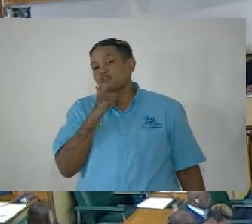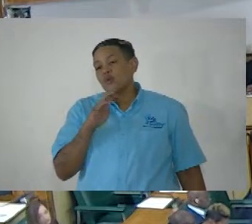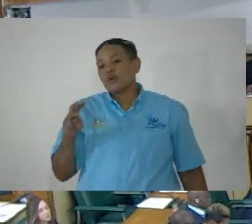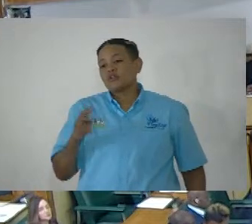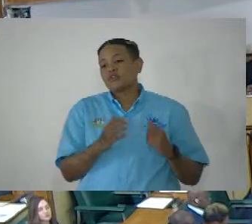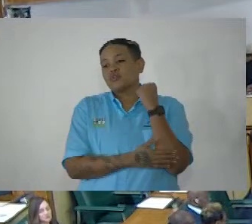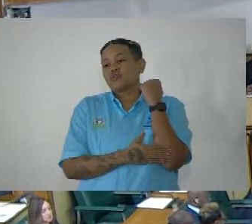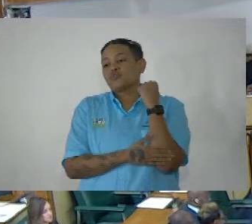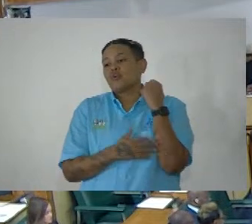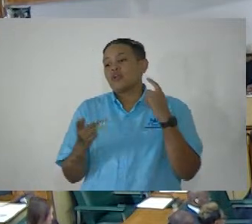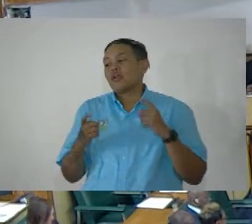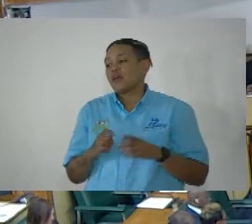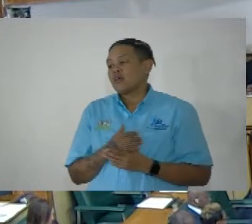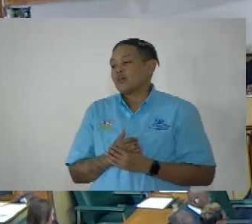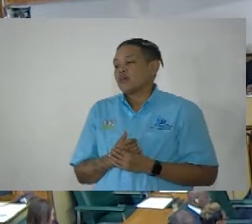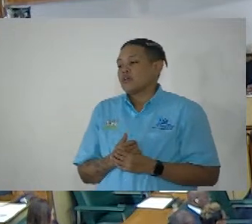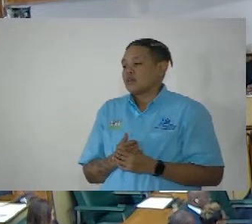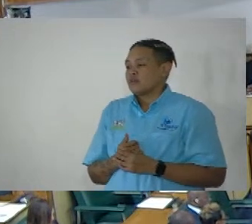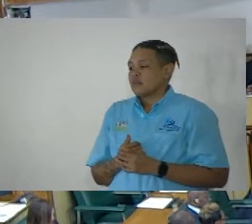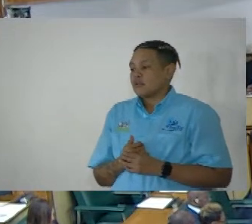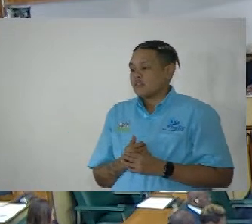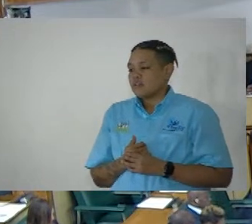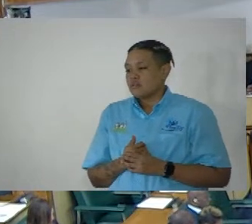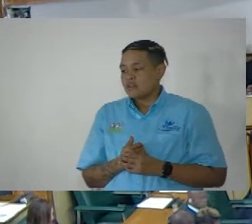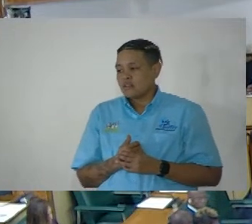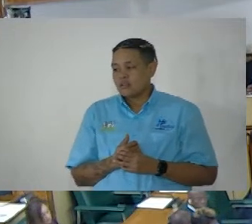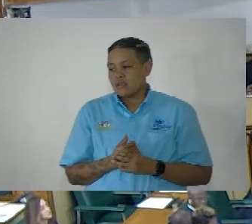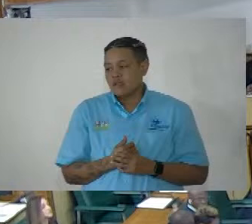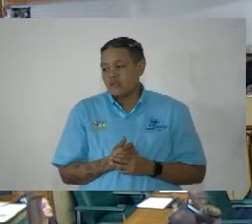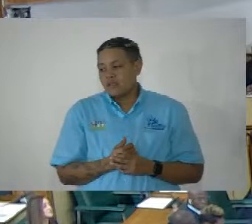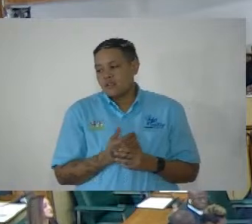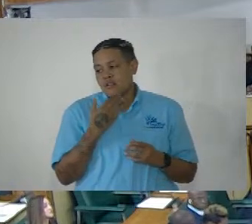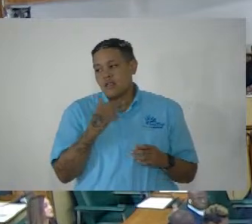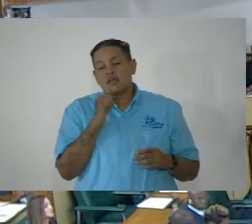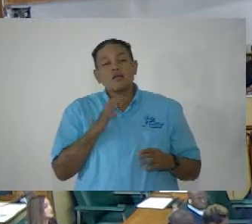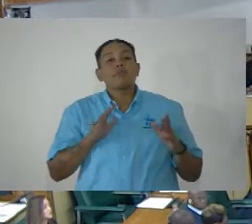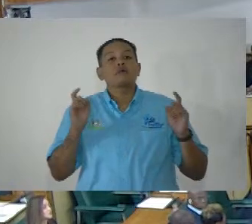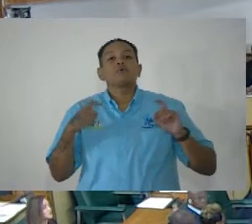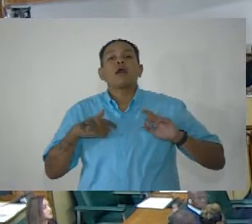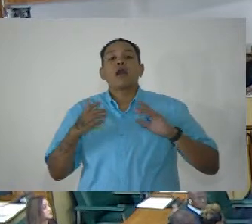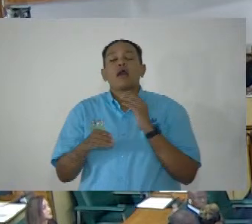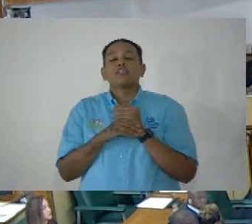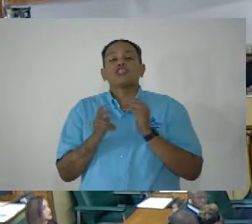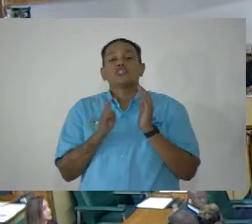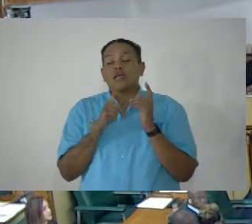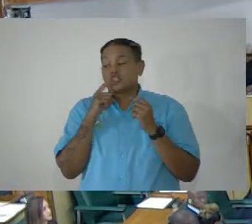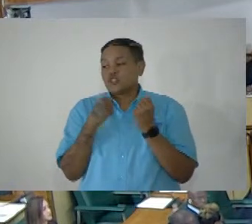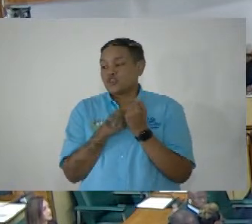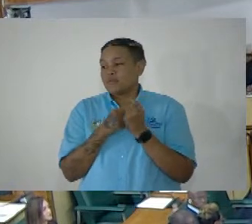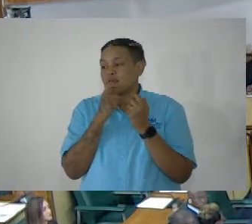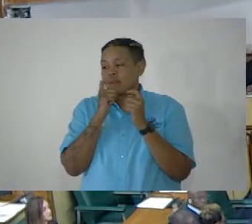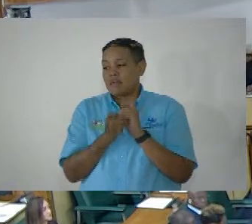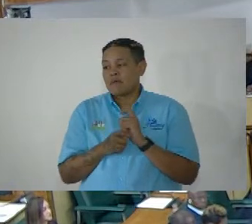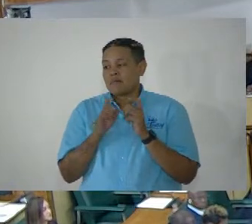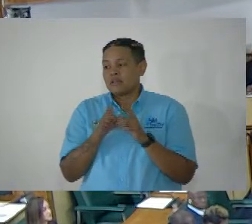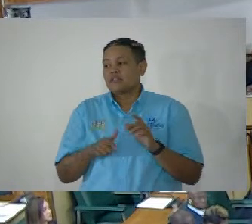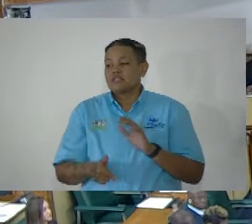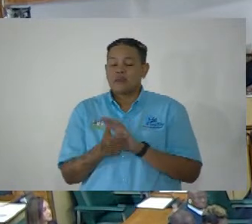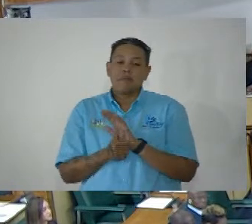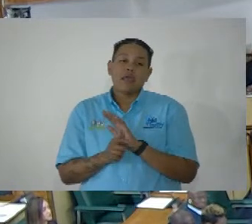Rural. Thank you, Madam Speaker. I also stand in support of the amendment of this